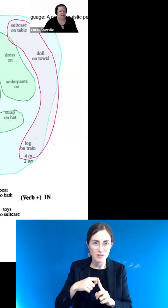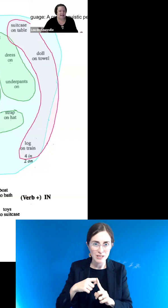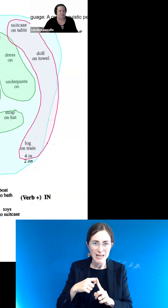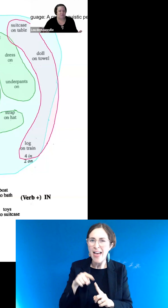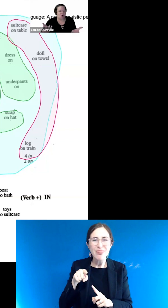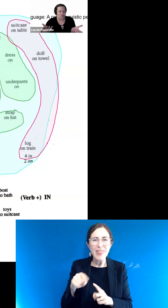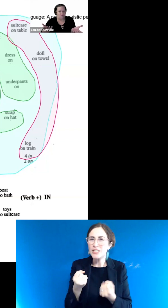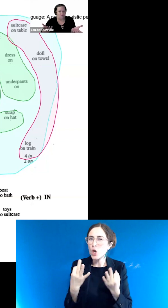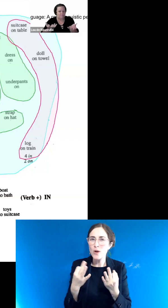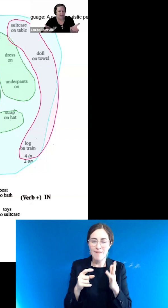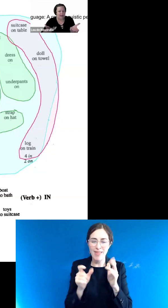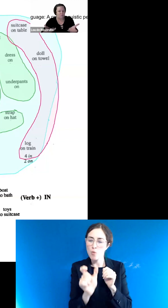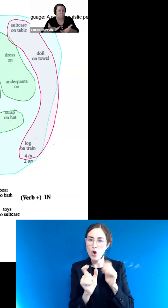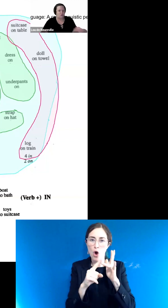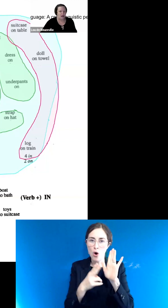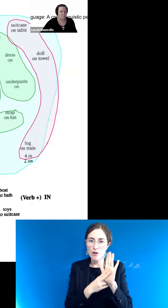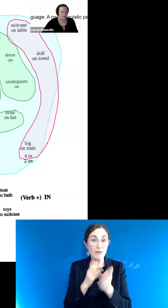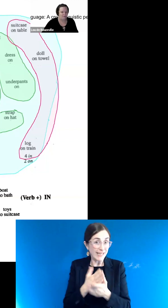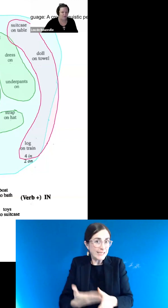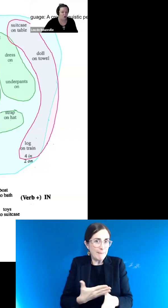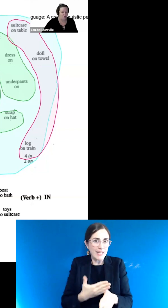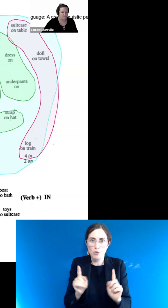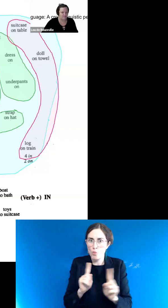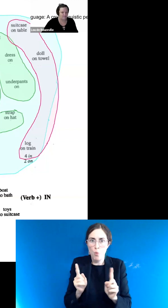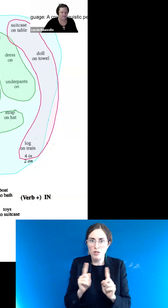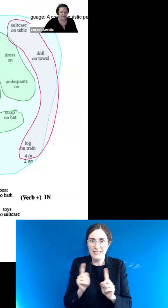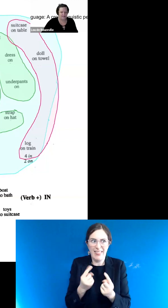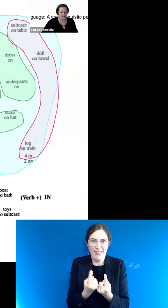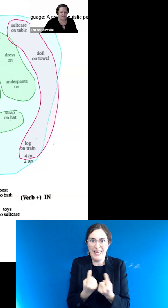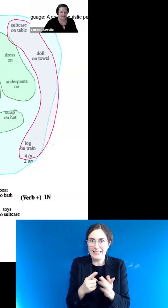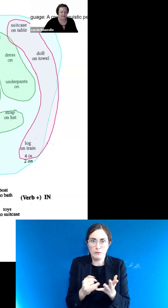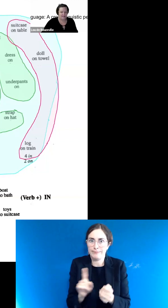thing as a category on. It depends what type of on.